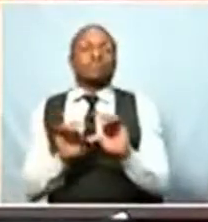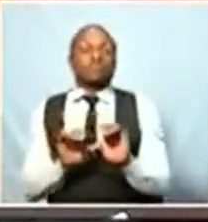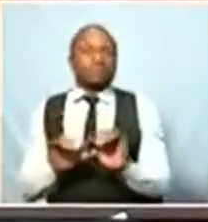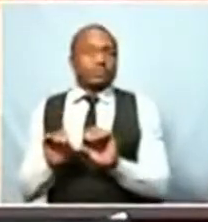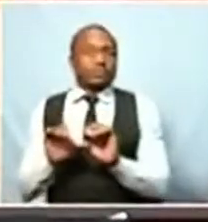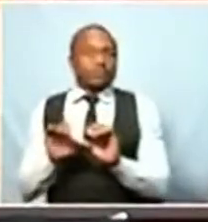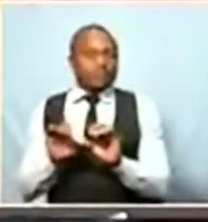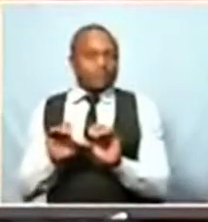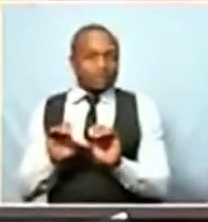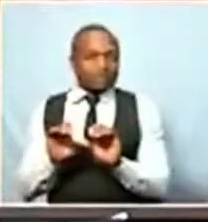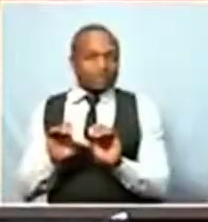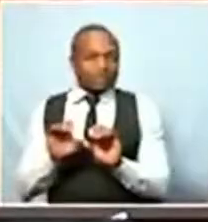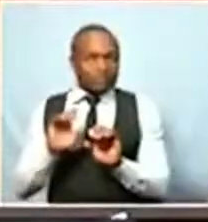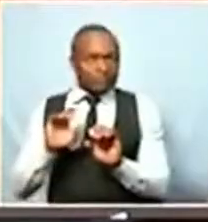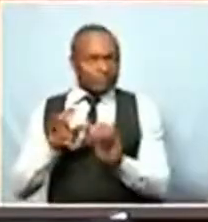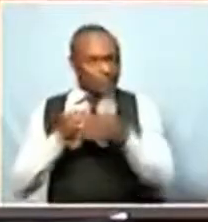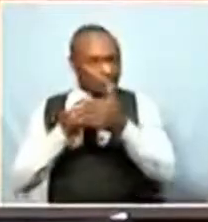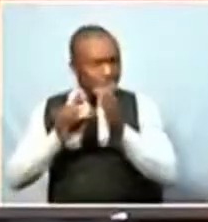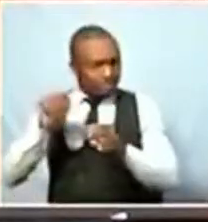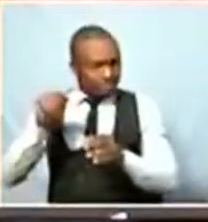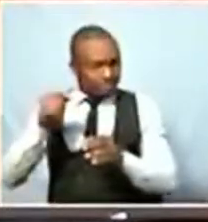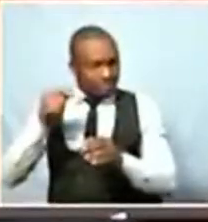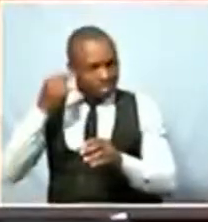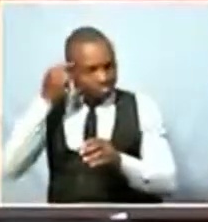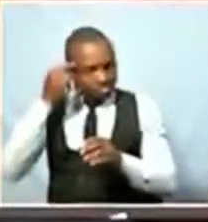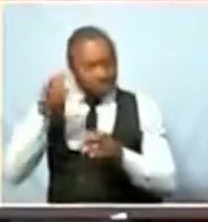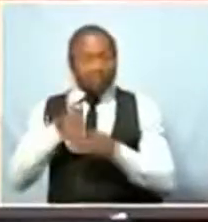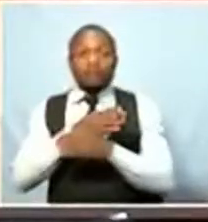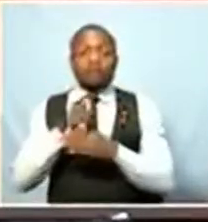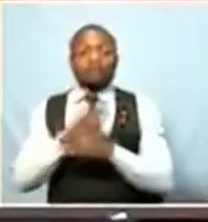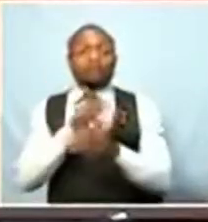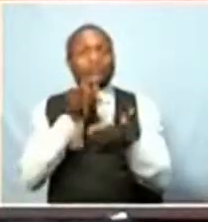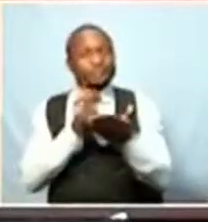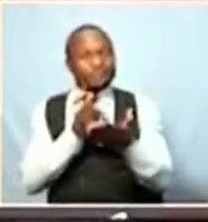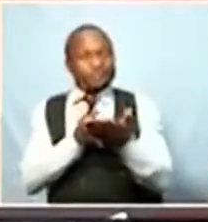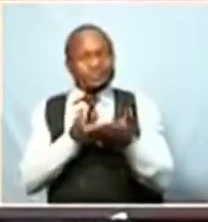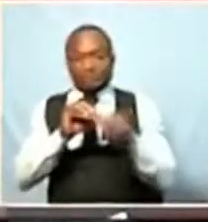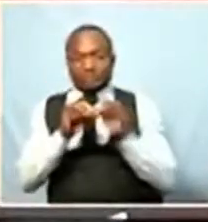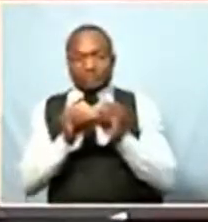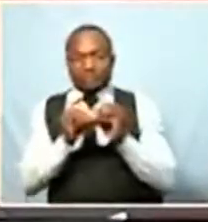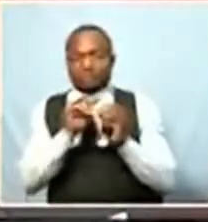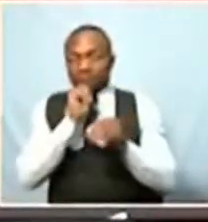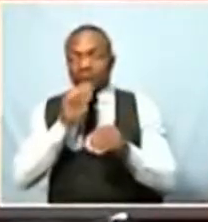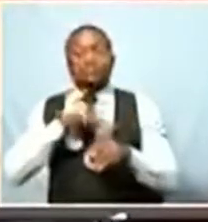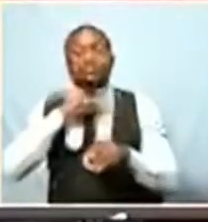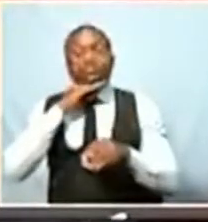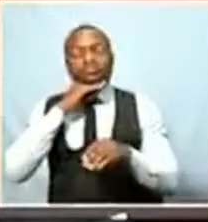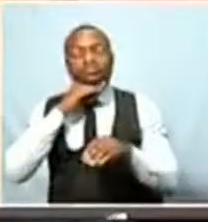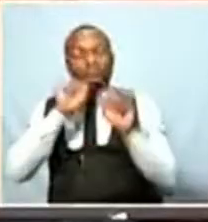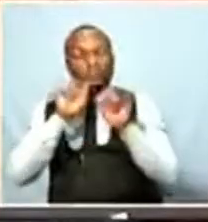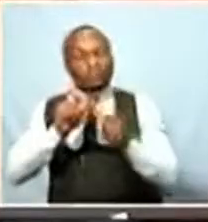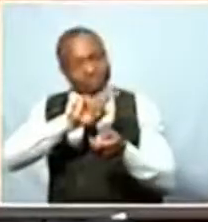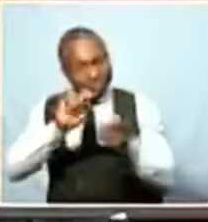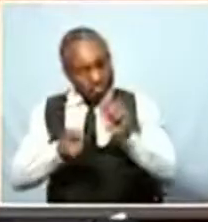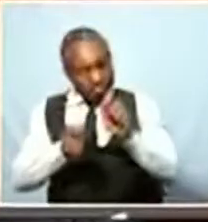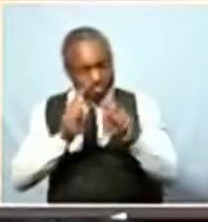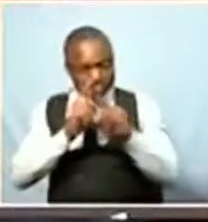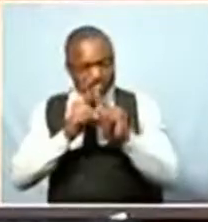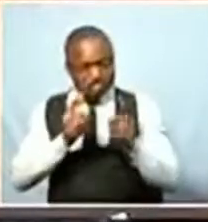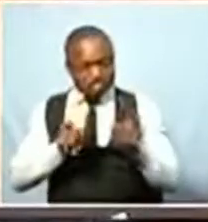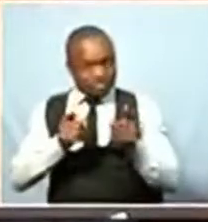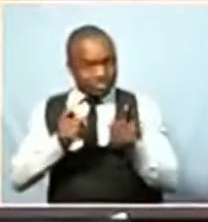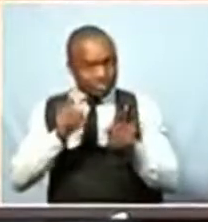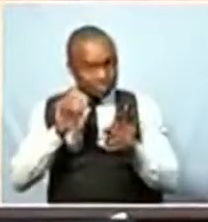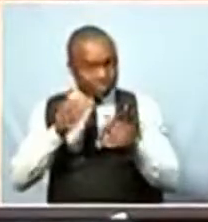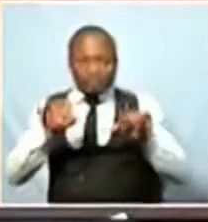the leader of government business that these ceilings are not fixed in ironmongery and could be adjusted. Now, because of the significance of your